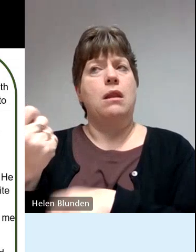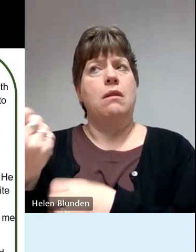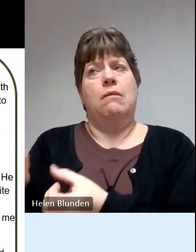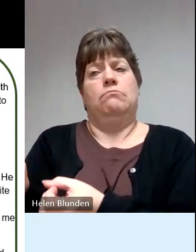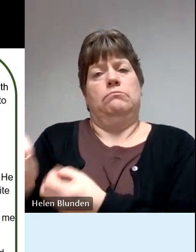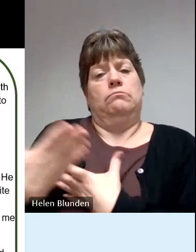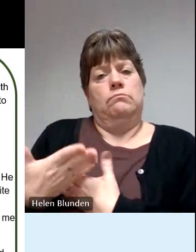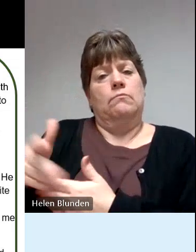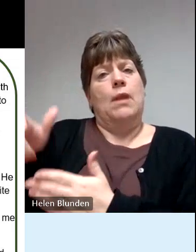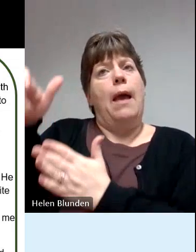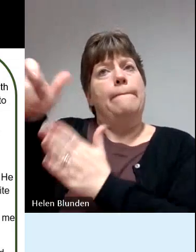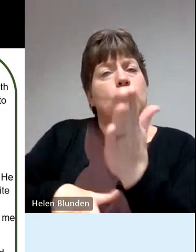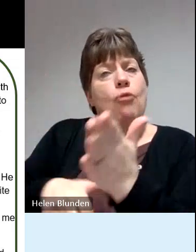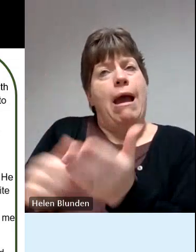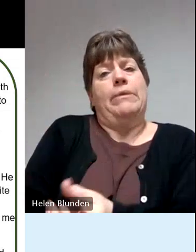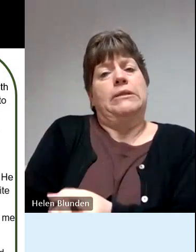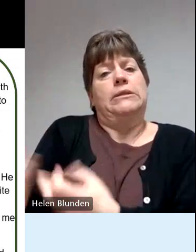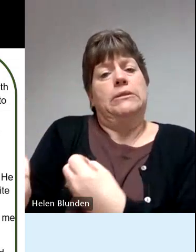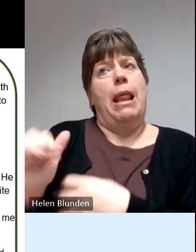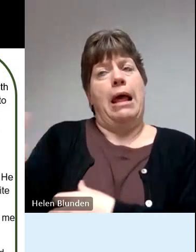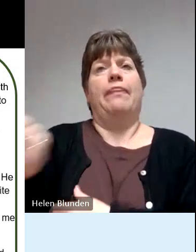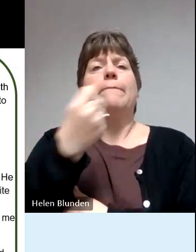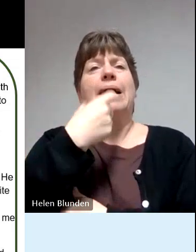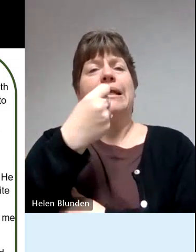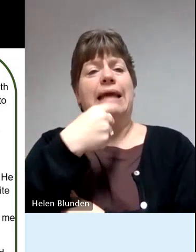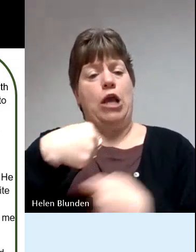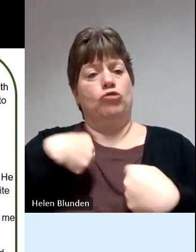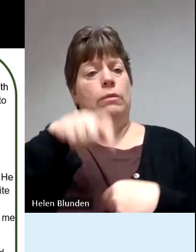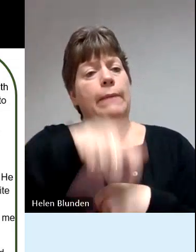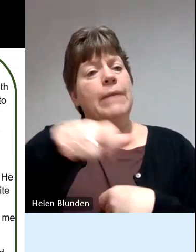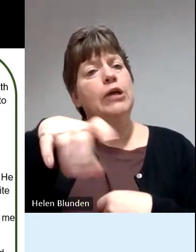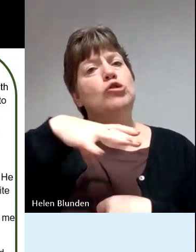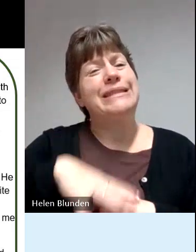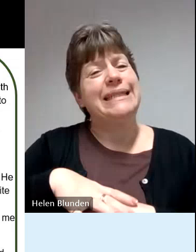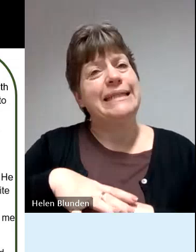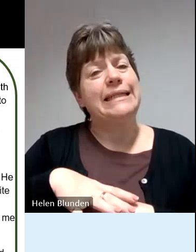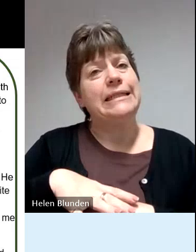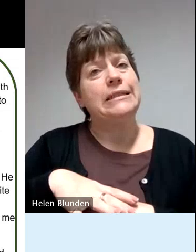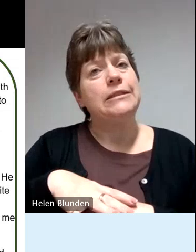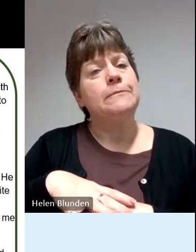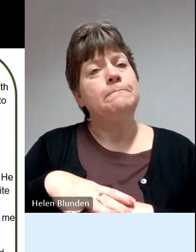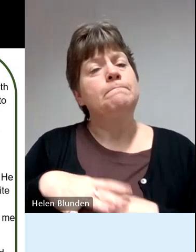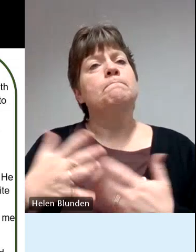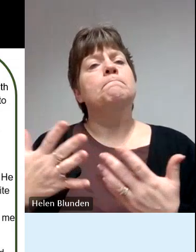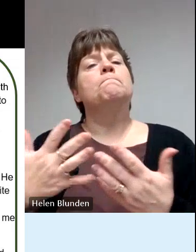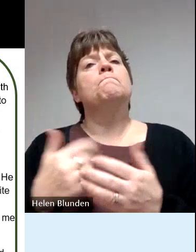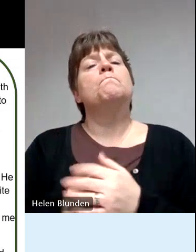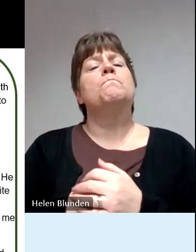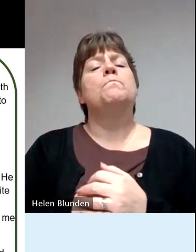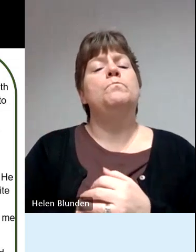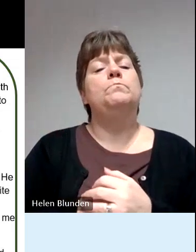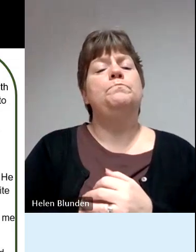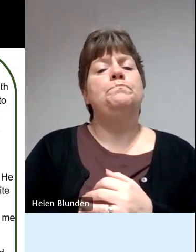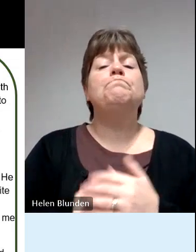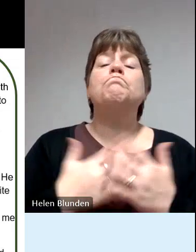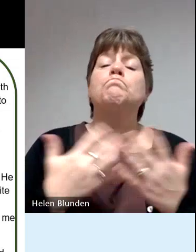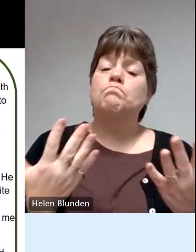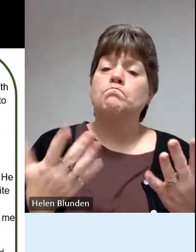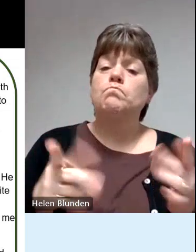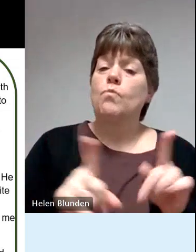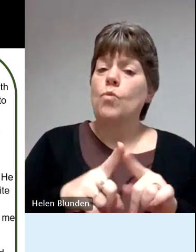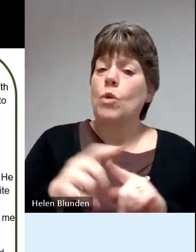prescribe and supply the medications that in some cases are needed. Of course, it's important to